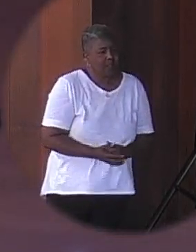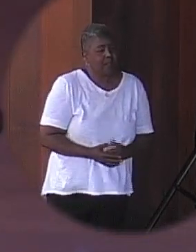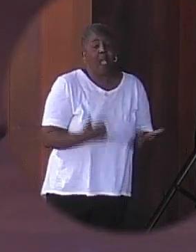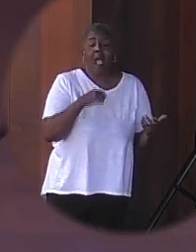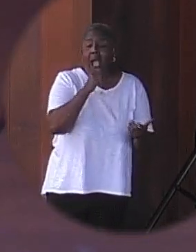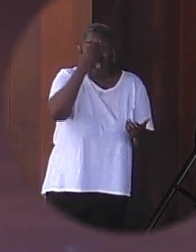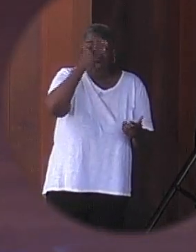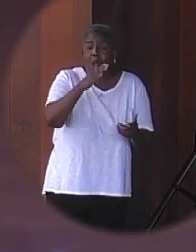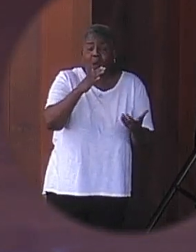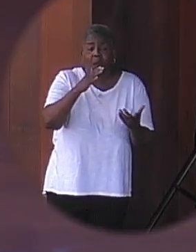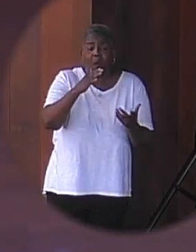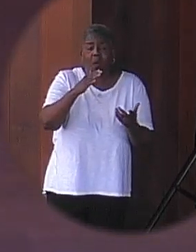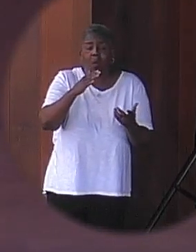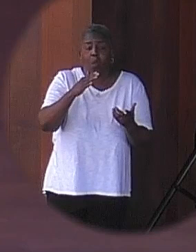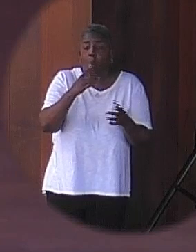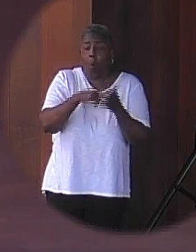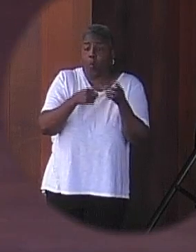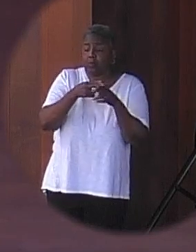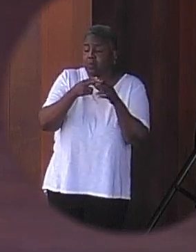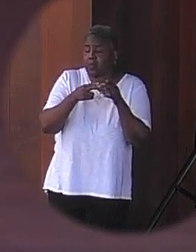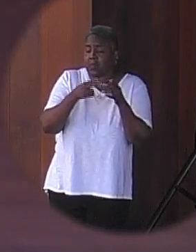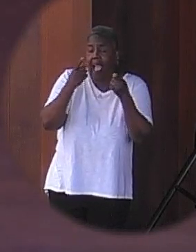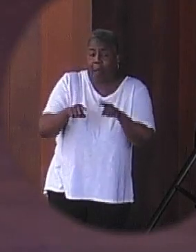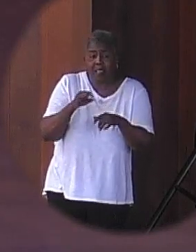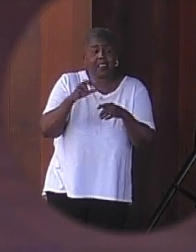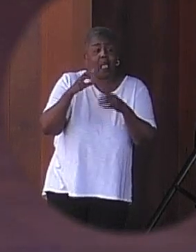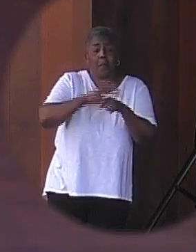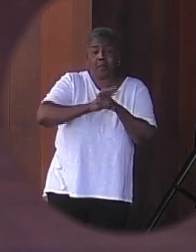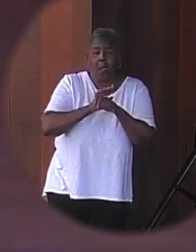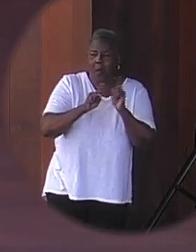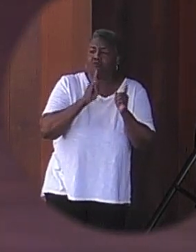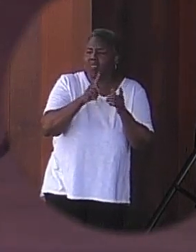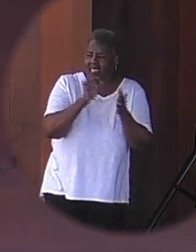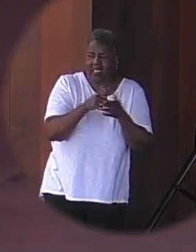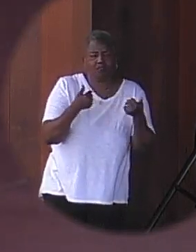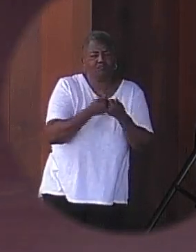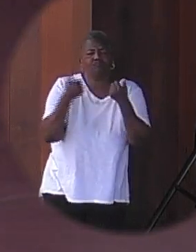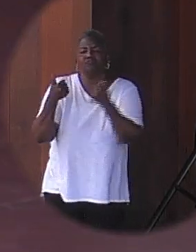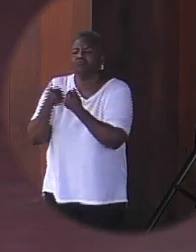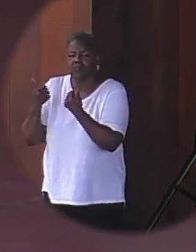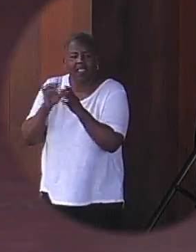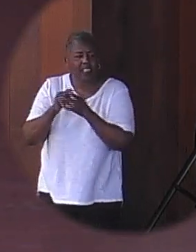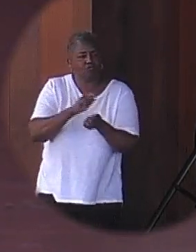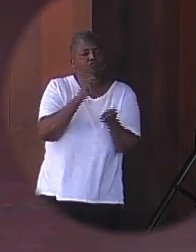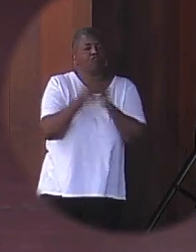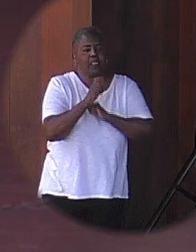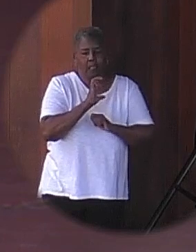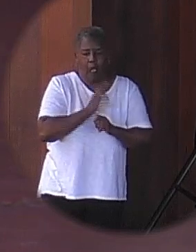I don't know the origins of this pandemic, but it definitely has challenged and changed our